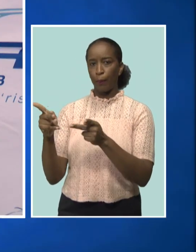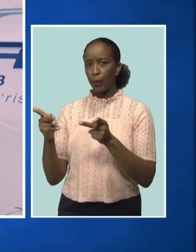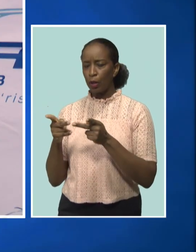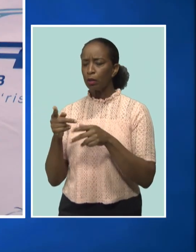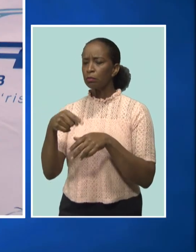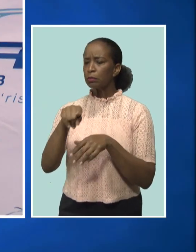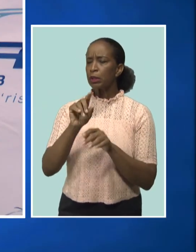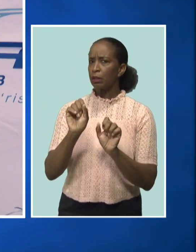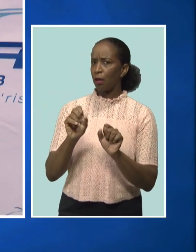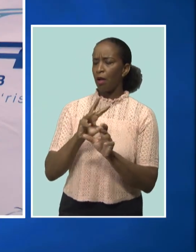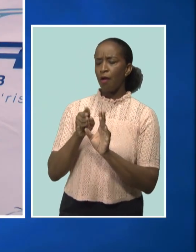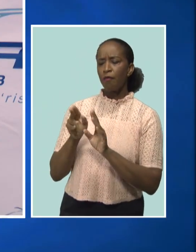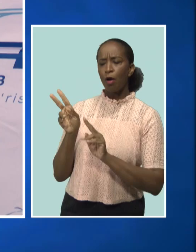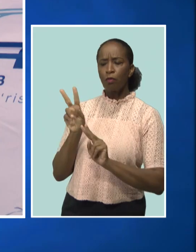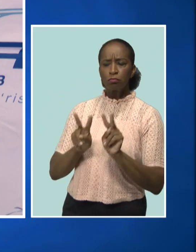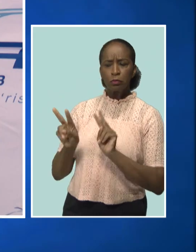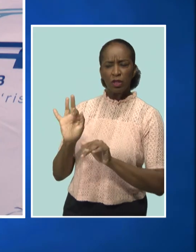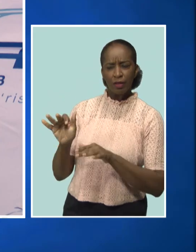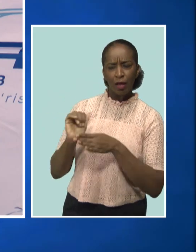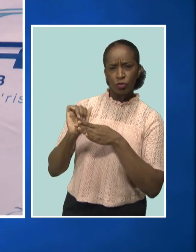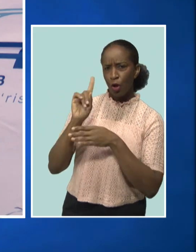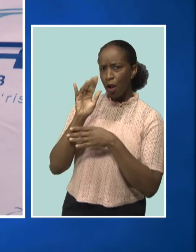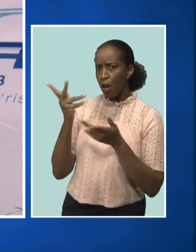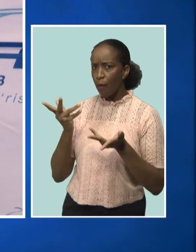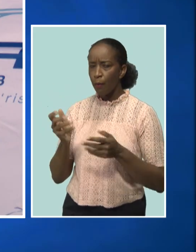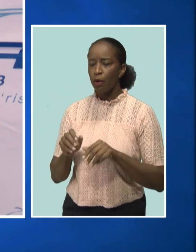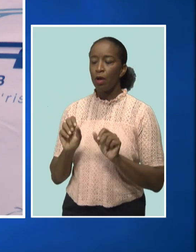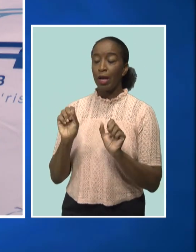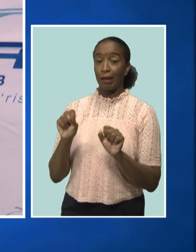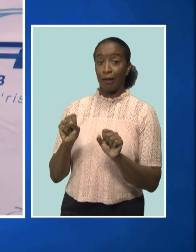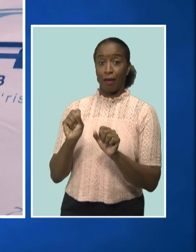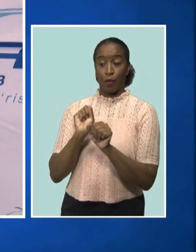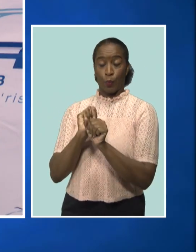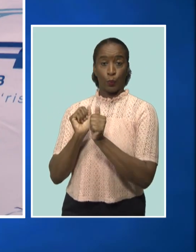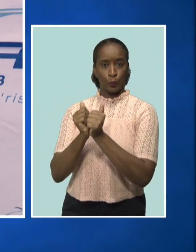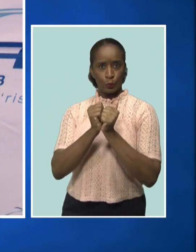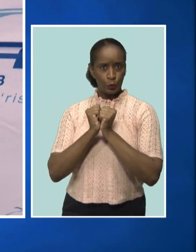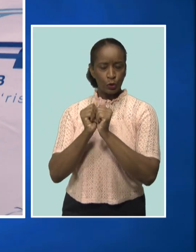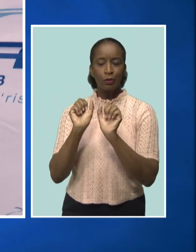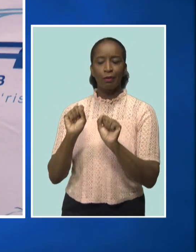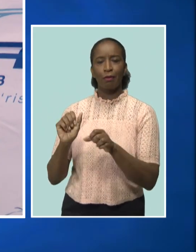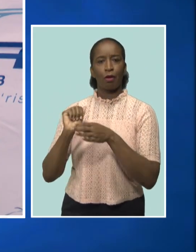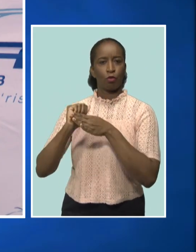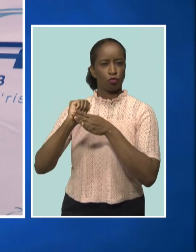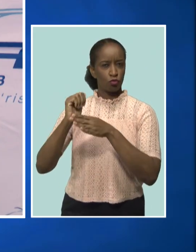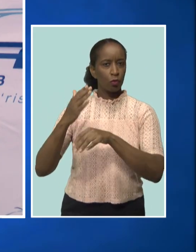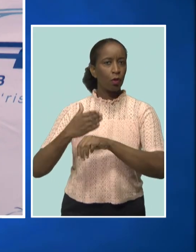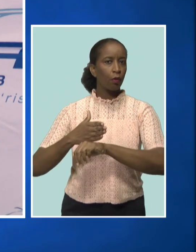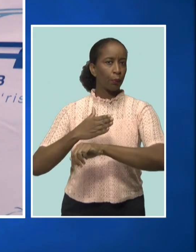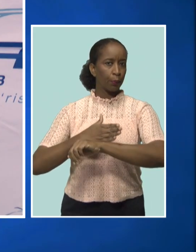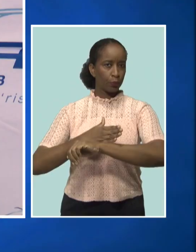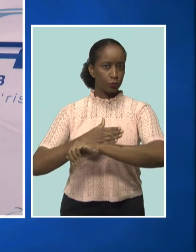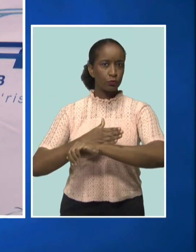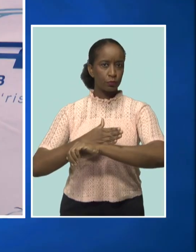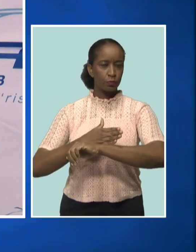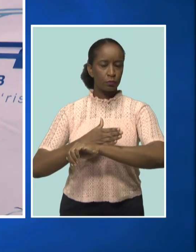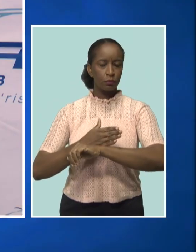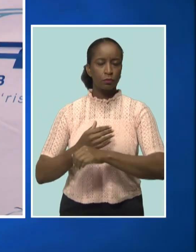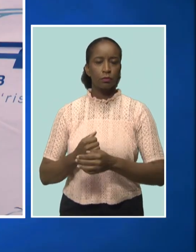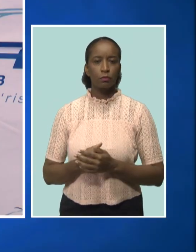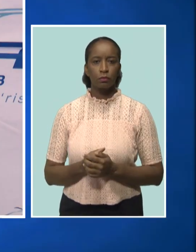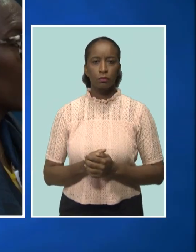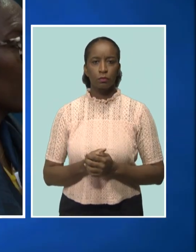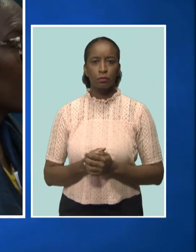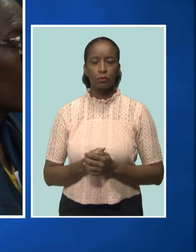it's done, and you know, just collaborate to help improve on the overall delivery of service and training within